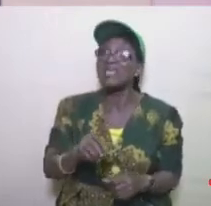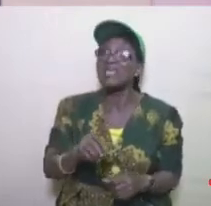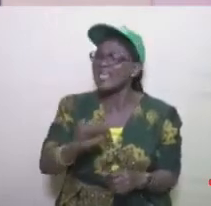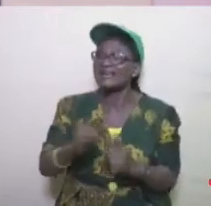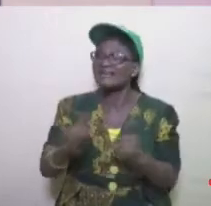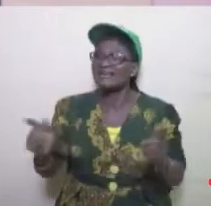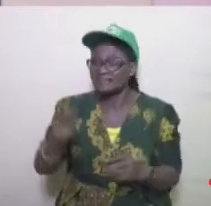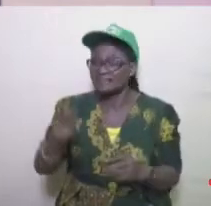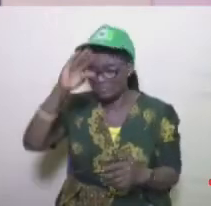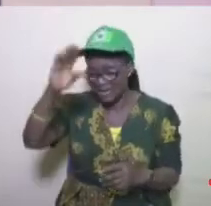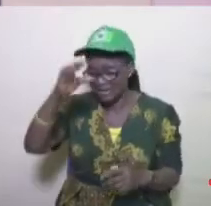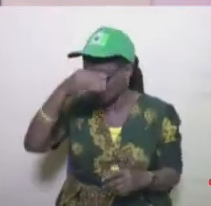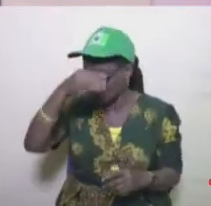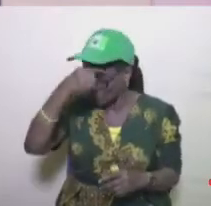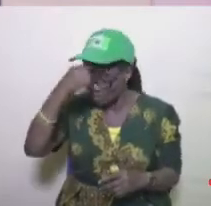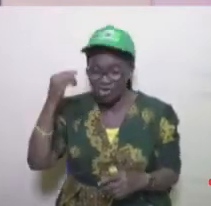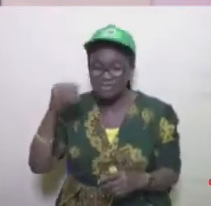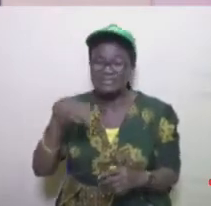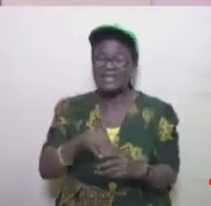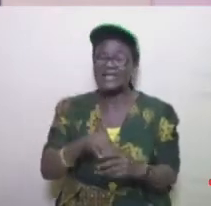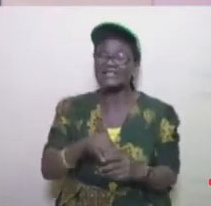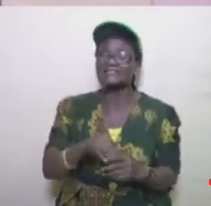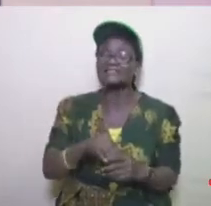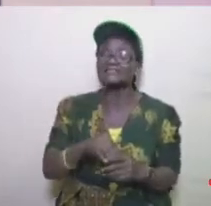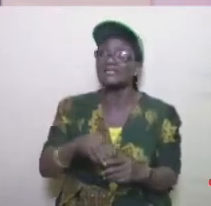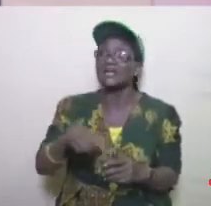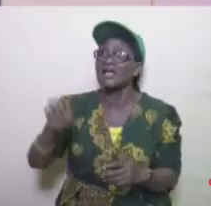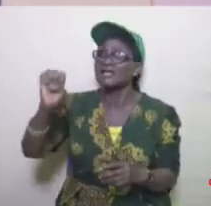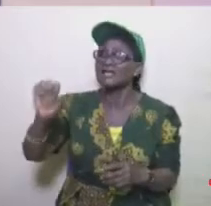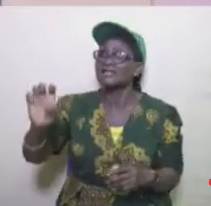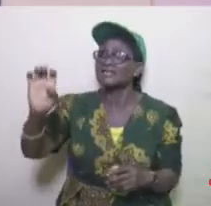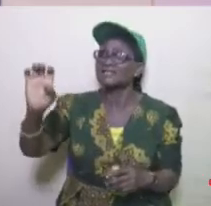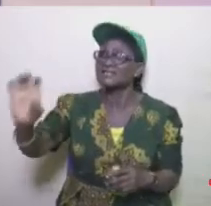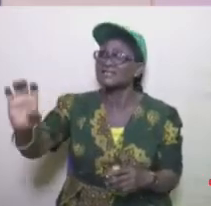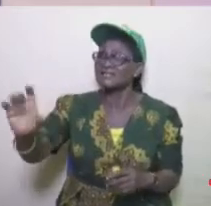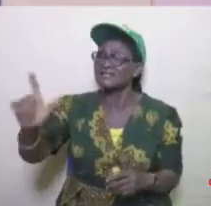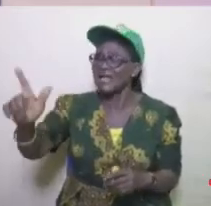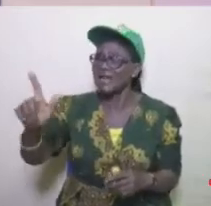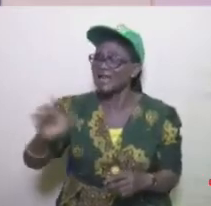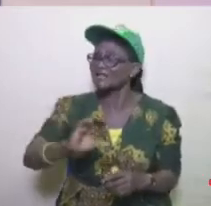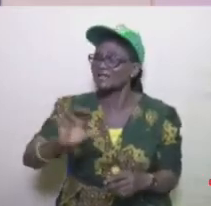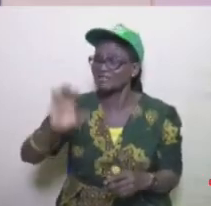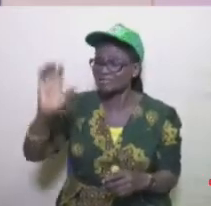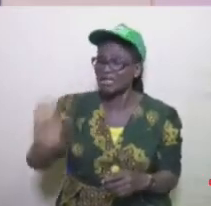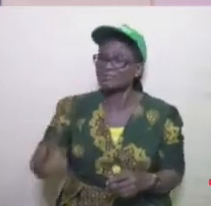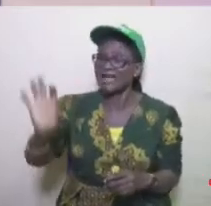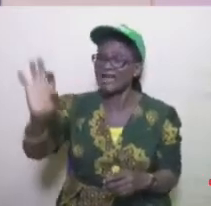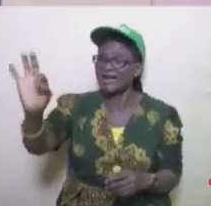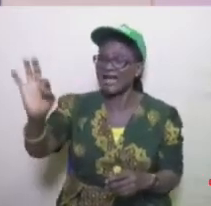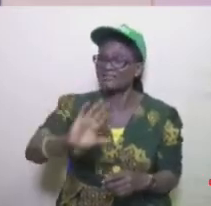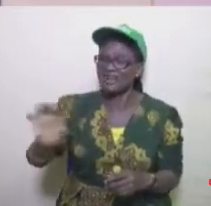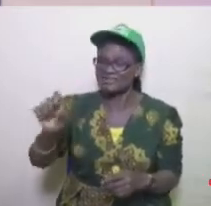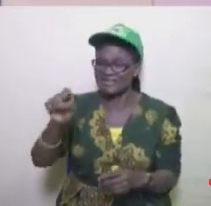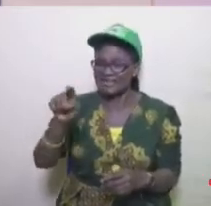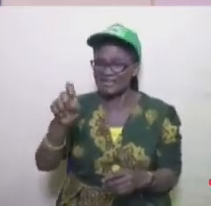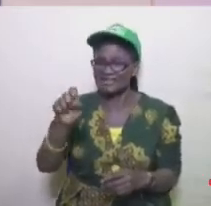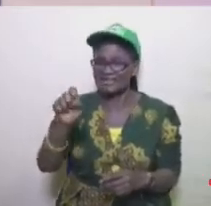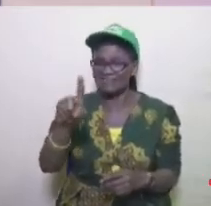Because in the book of Ecclesiastes chapter 9, verse 11, Ecclesiastes chapter 9, verse